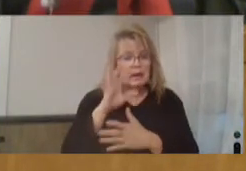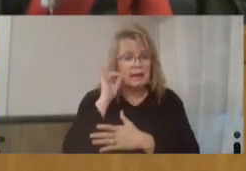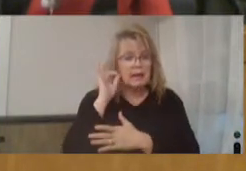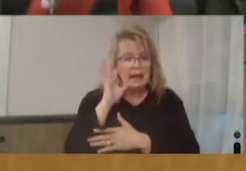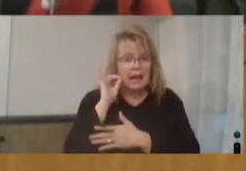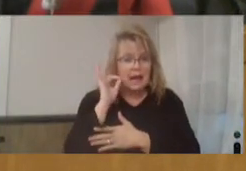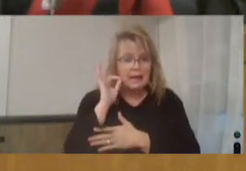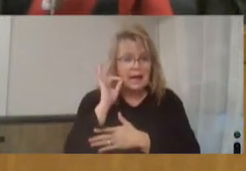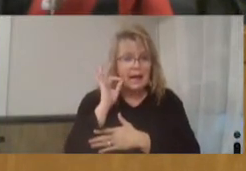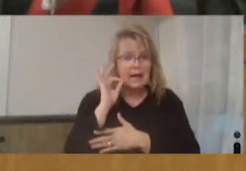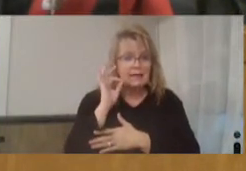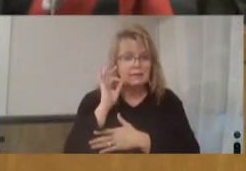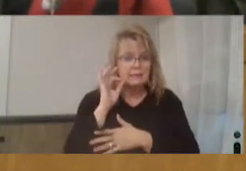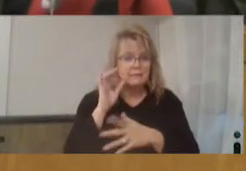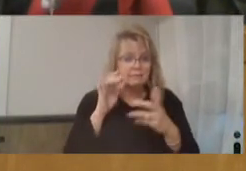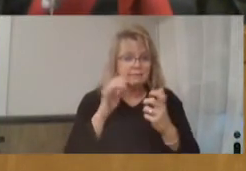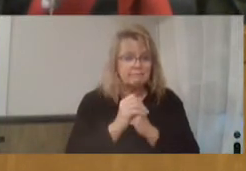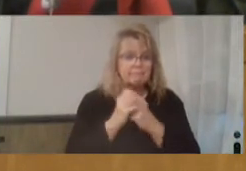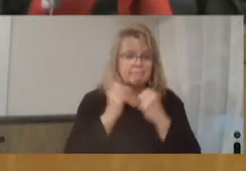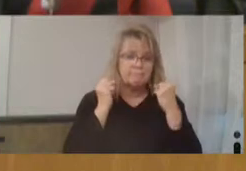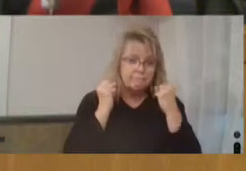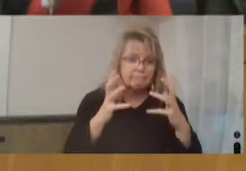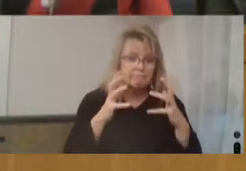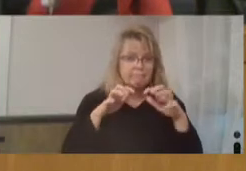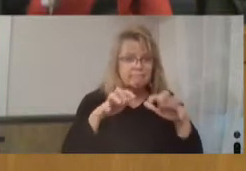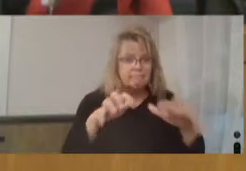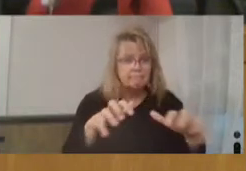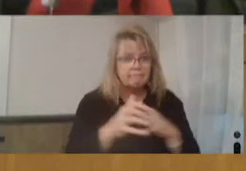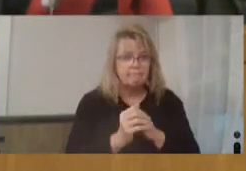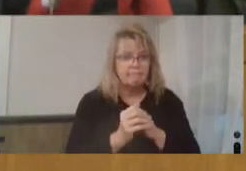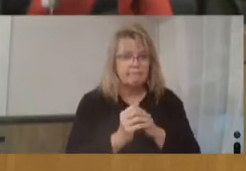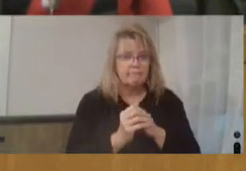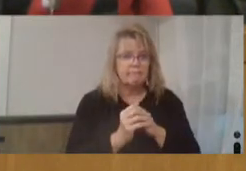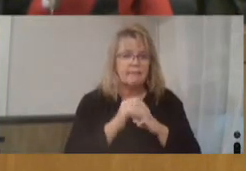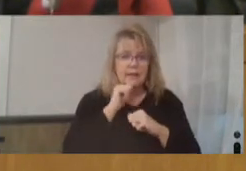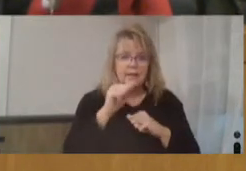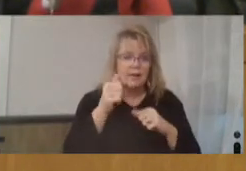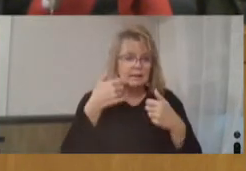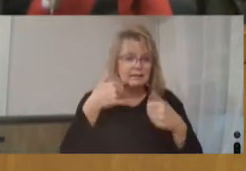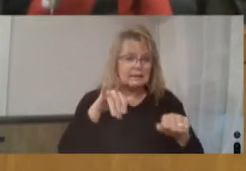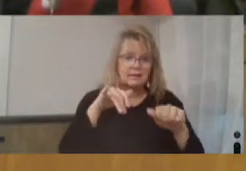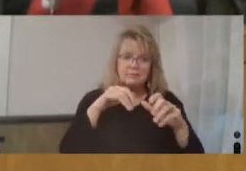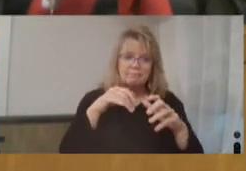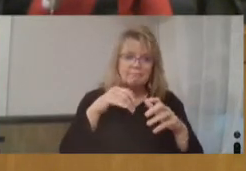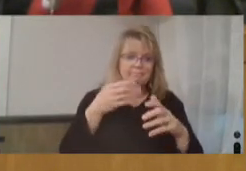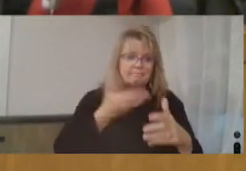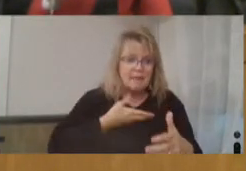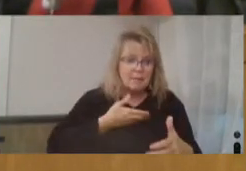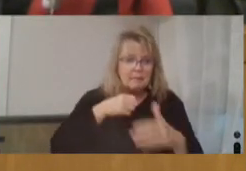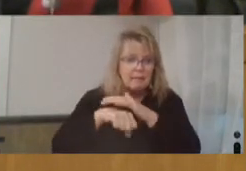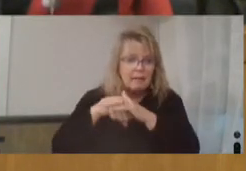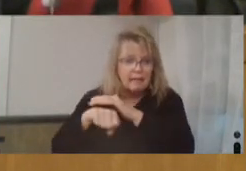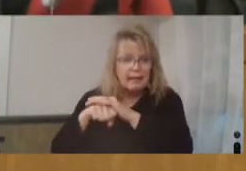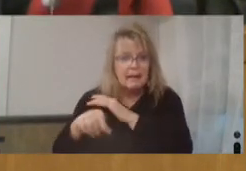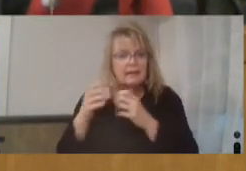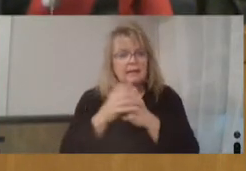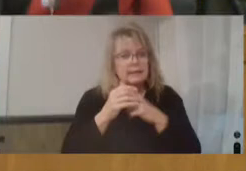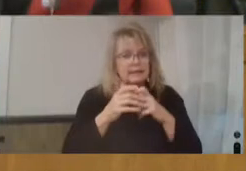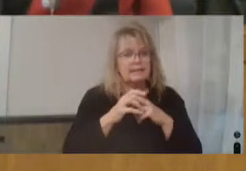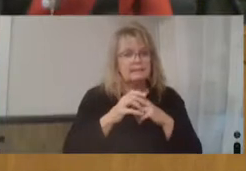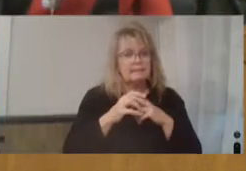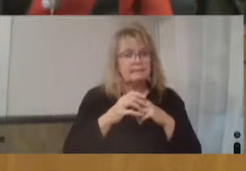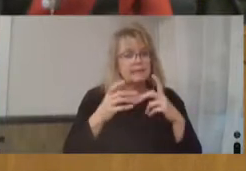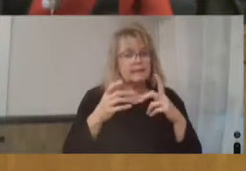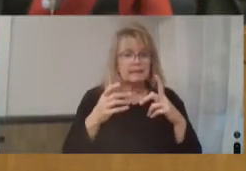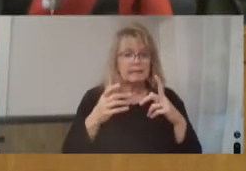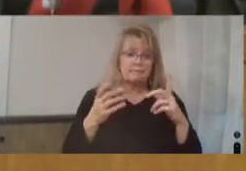community cat population because they are no longer reproducing. And so it's a win-win situation. We just want